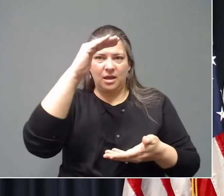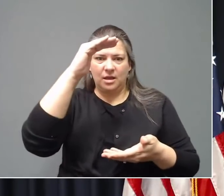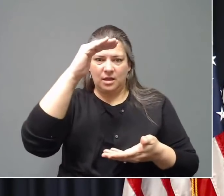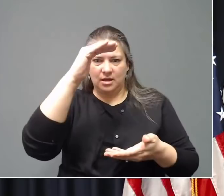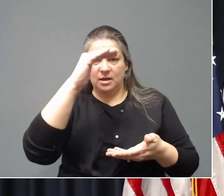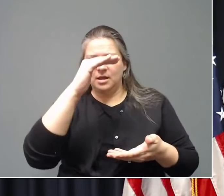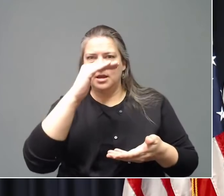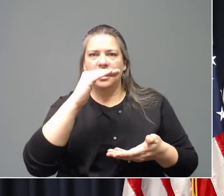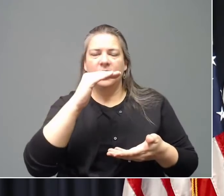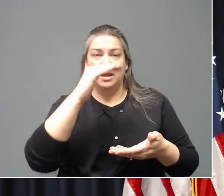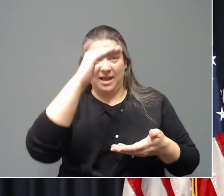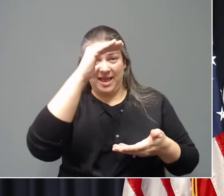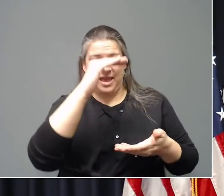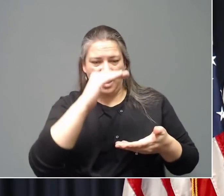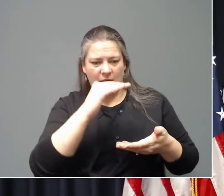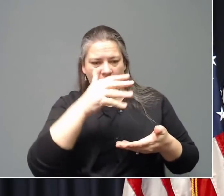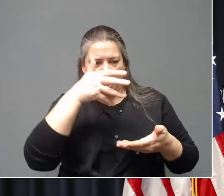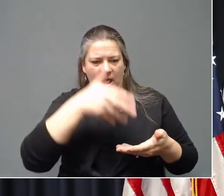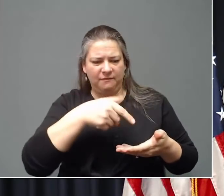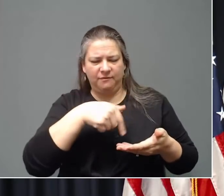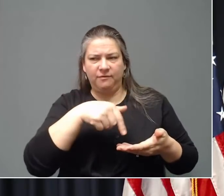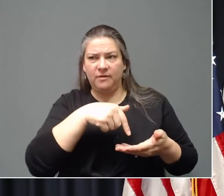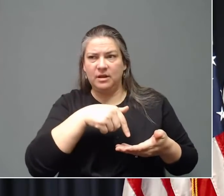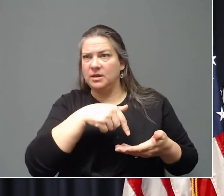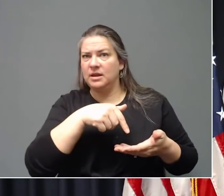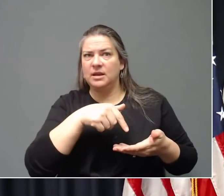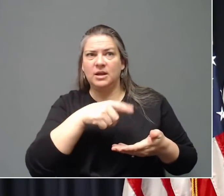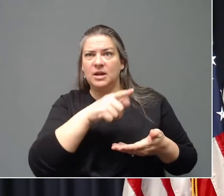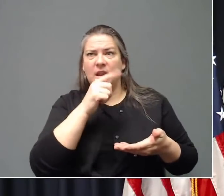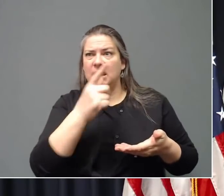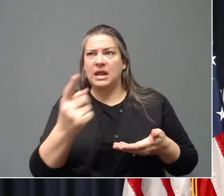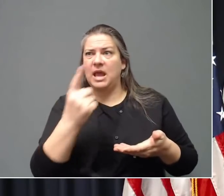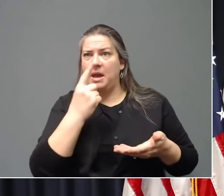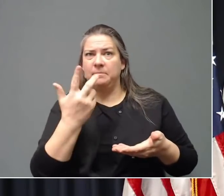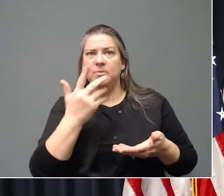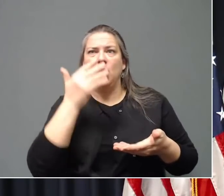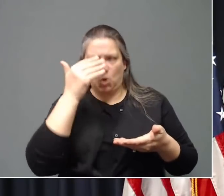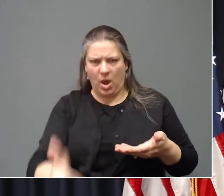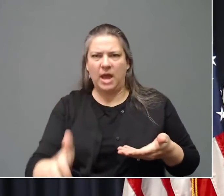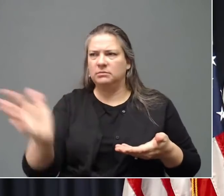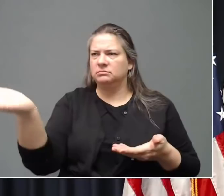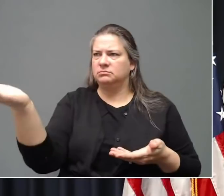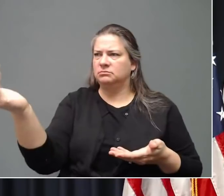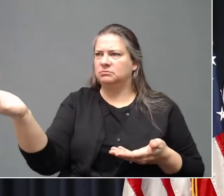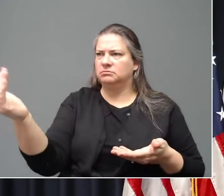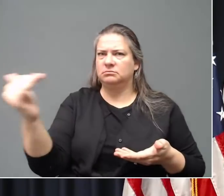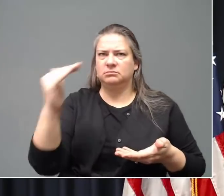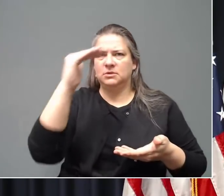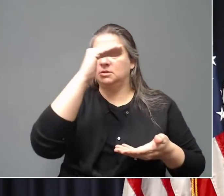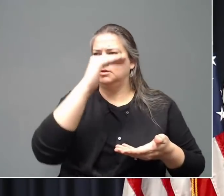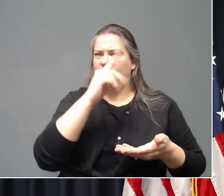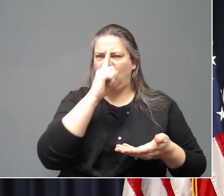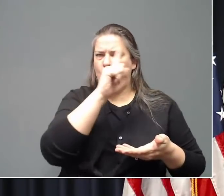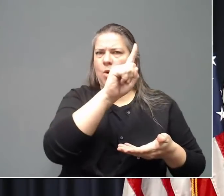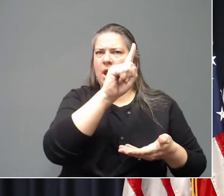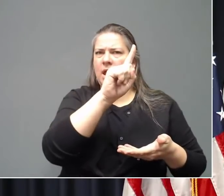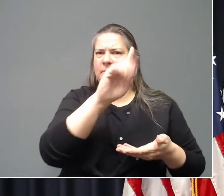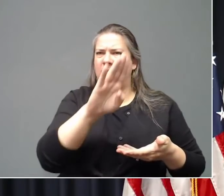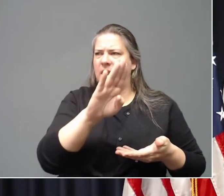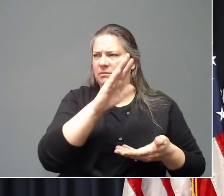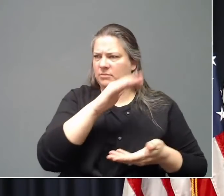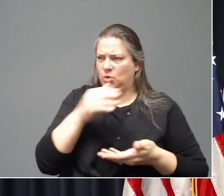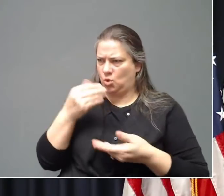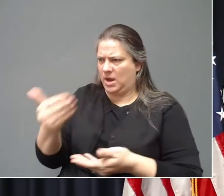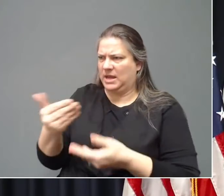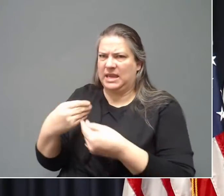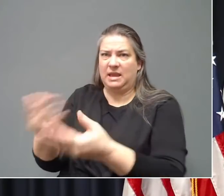you can move from 1A to 1B if you can get it out quickly. And so we're going to see some of this. We're probably going to see some school districts